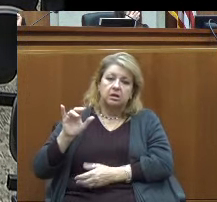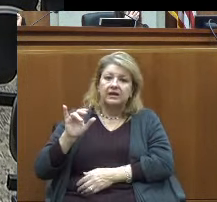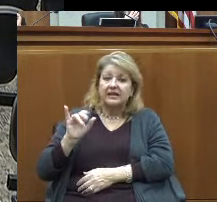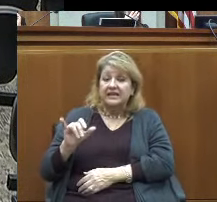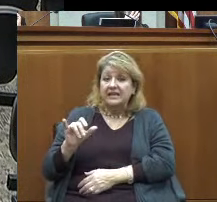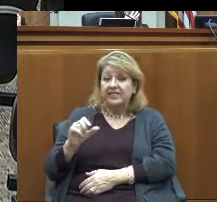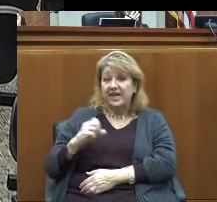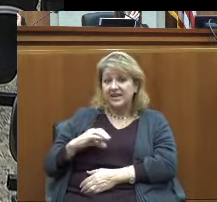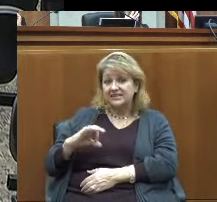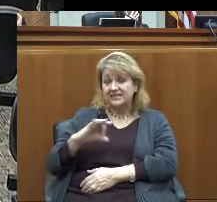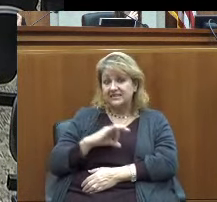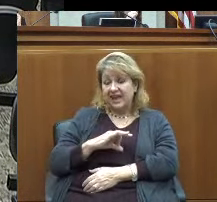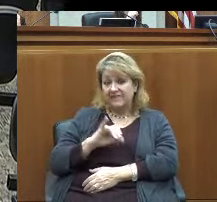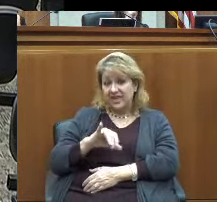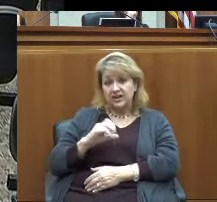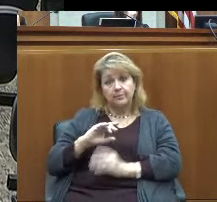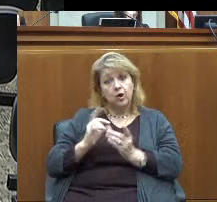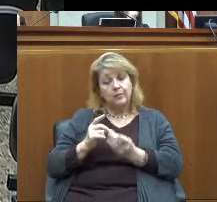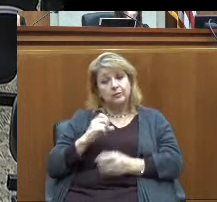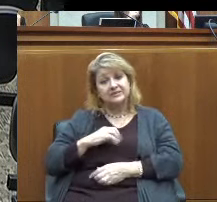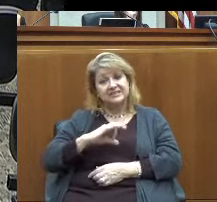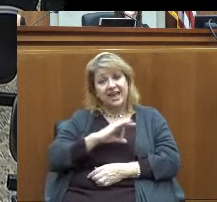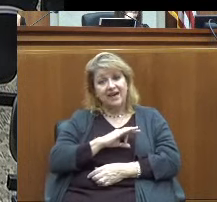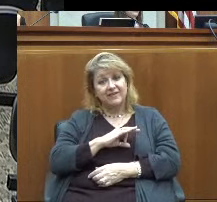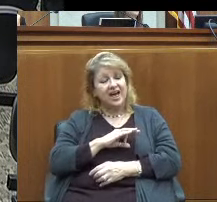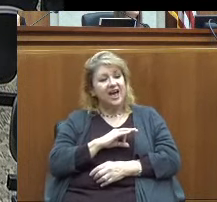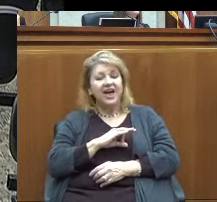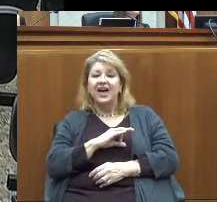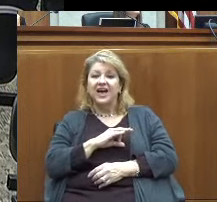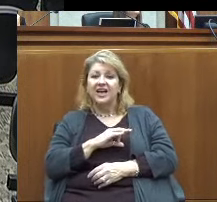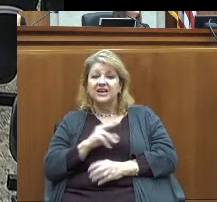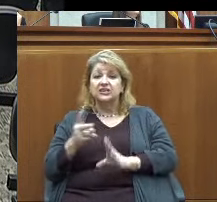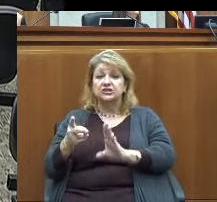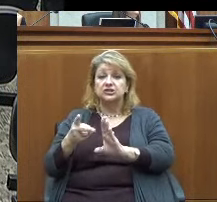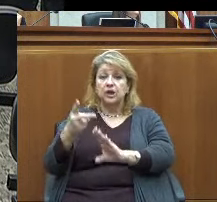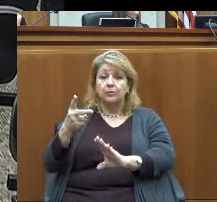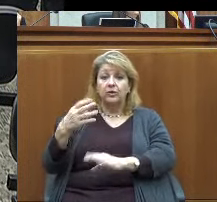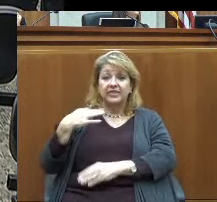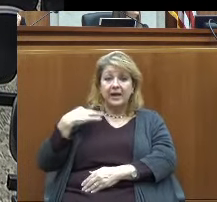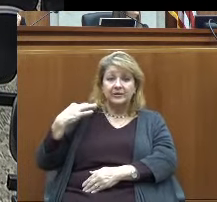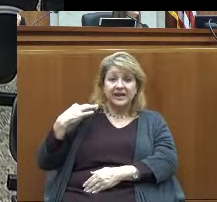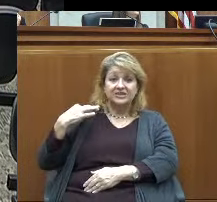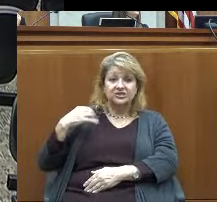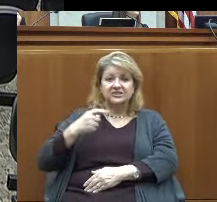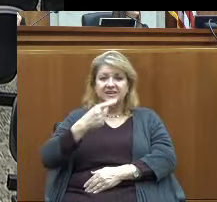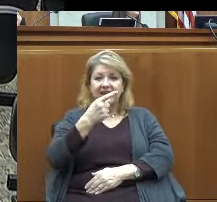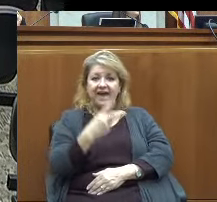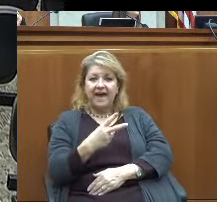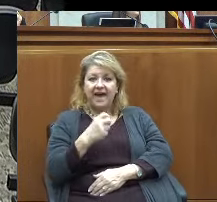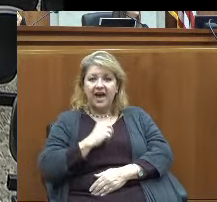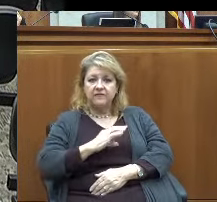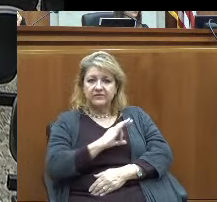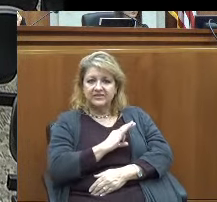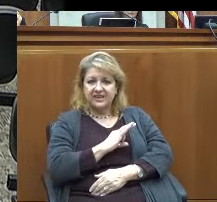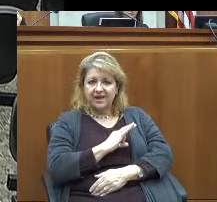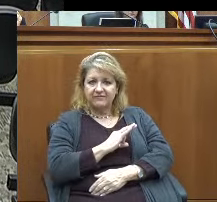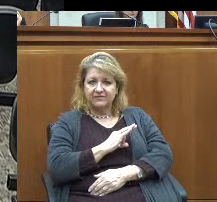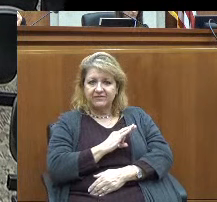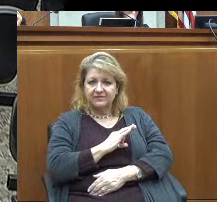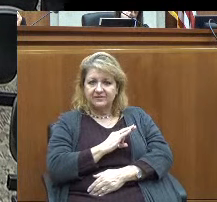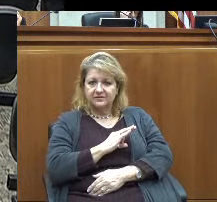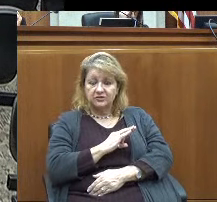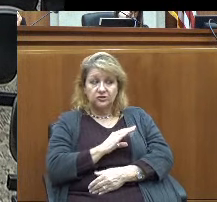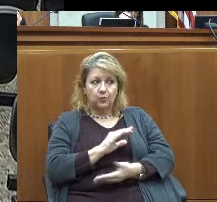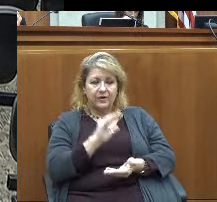that department was cut in half over that same time. So you have double the applications, half the staff. And so we're working on some efficiencies right now, and I